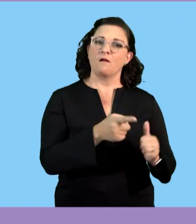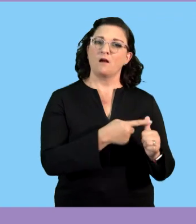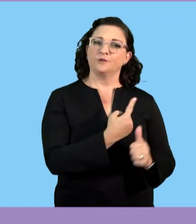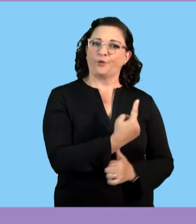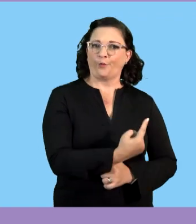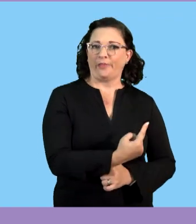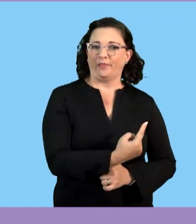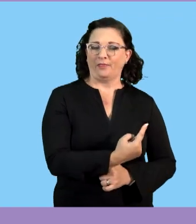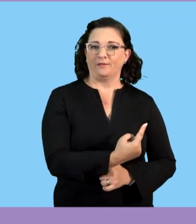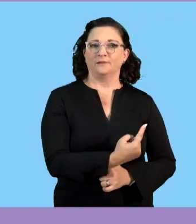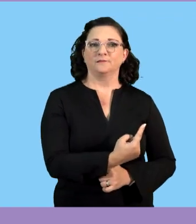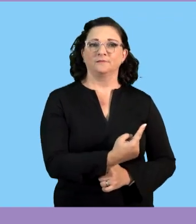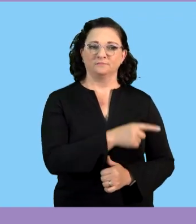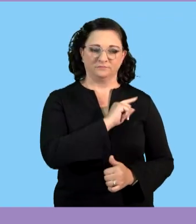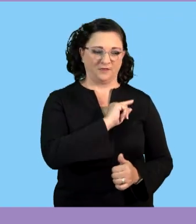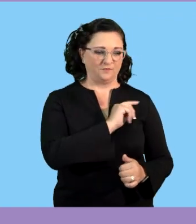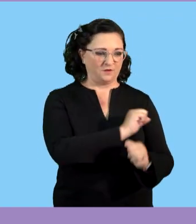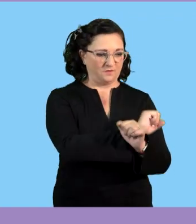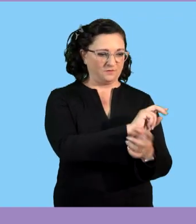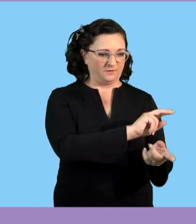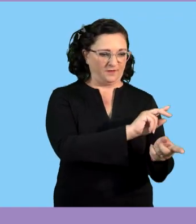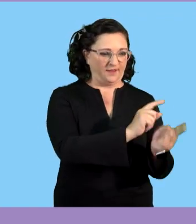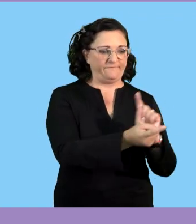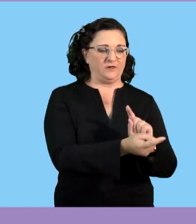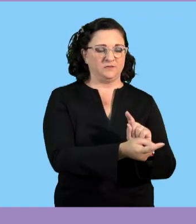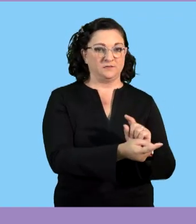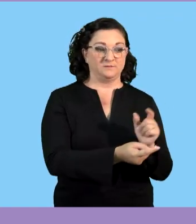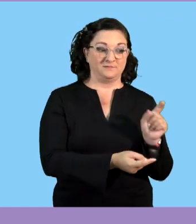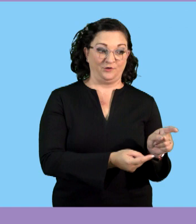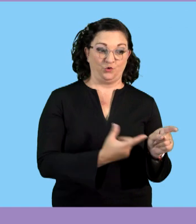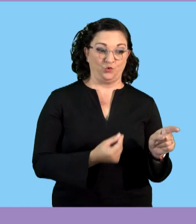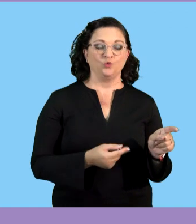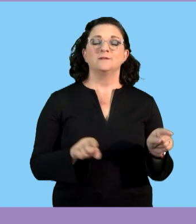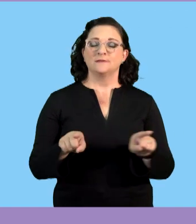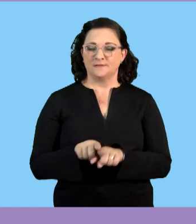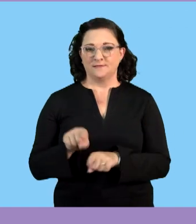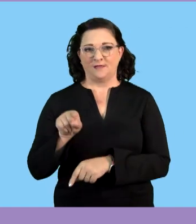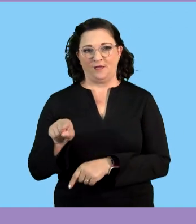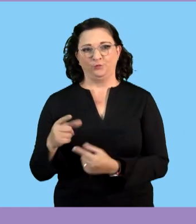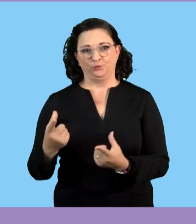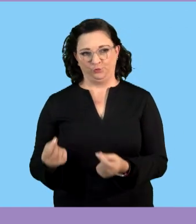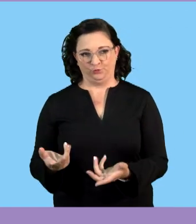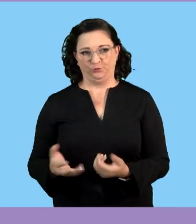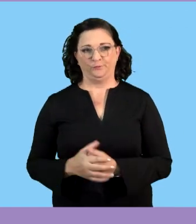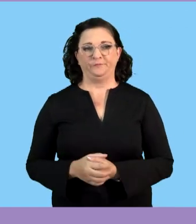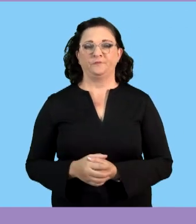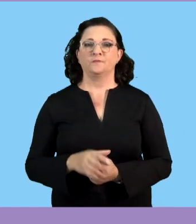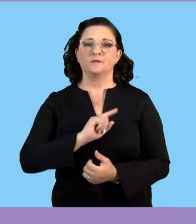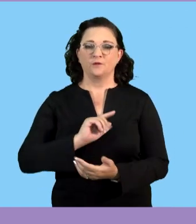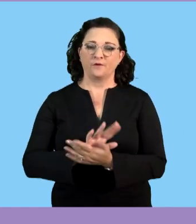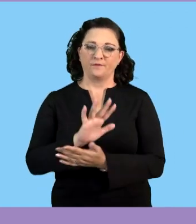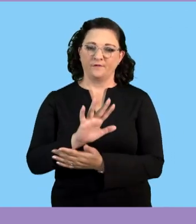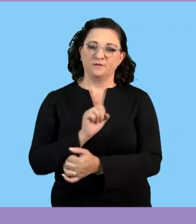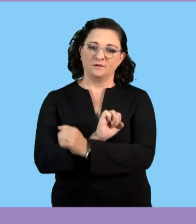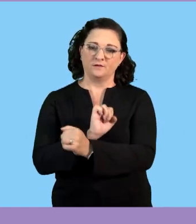1, because 1/5 is the multiplicative inverse of 5. Now what I do on one side, I must now go do on the other side as